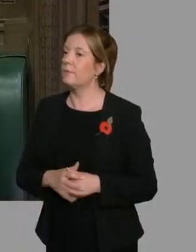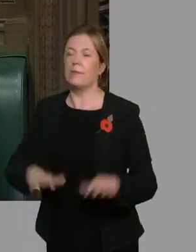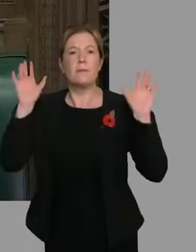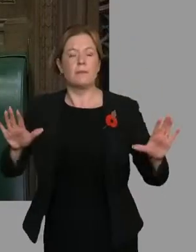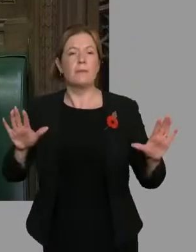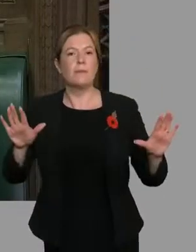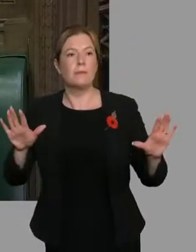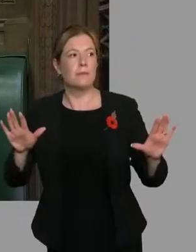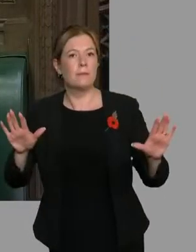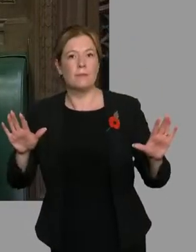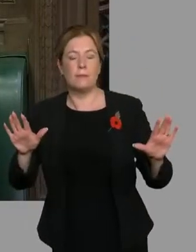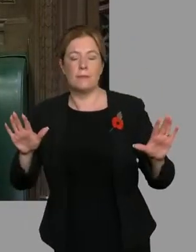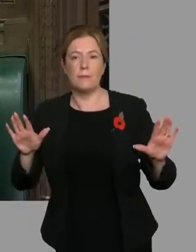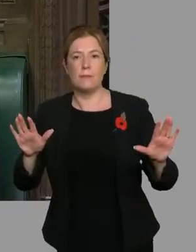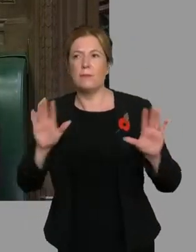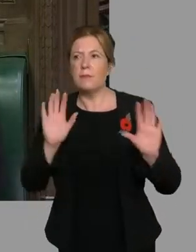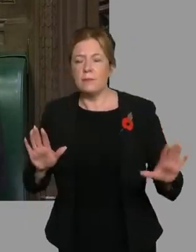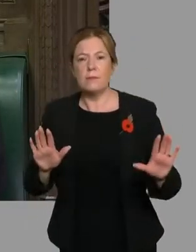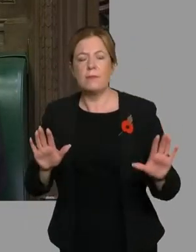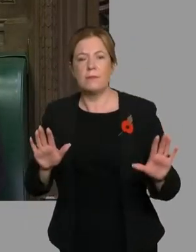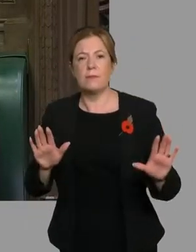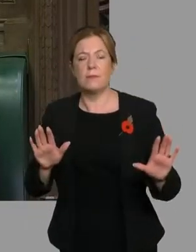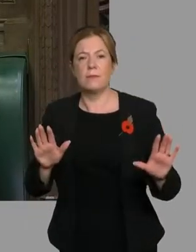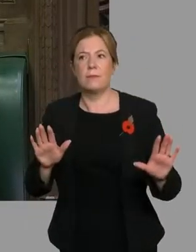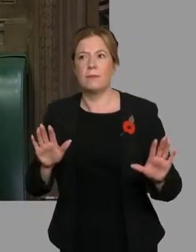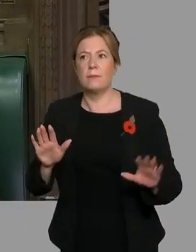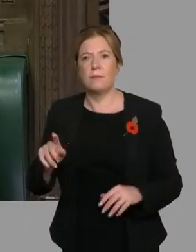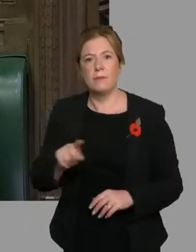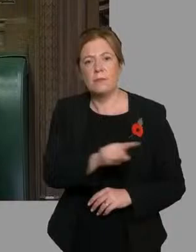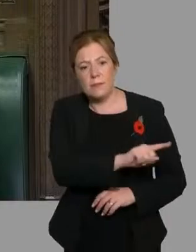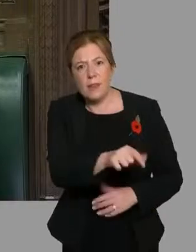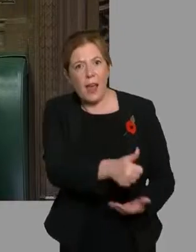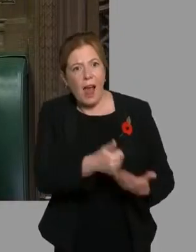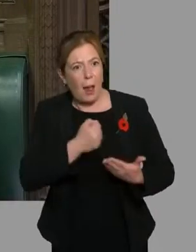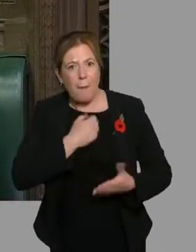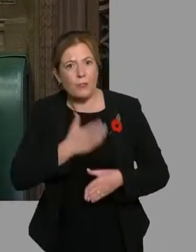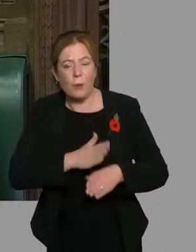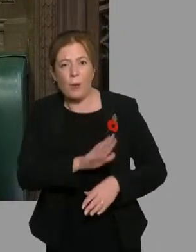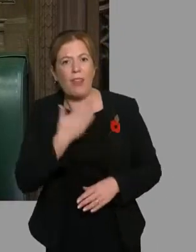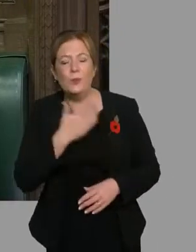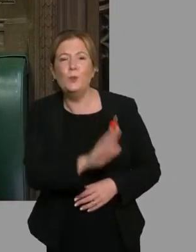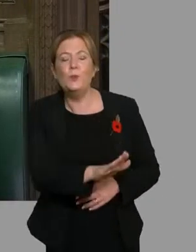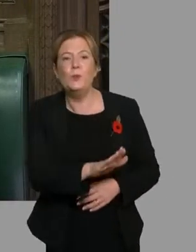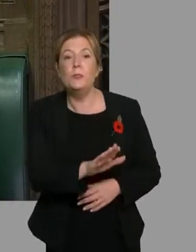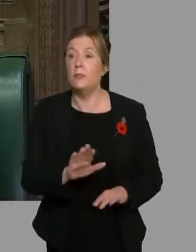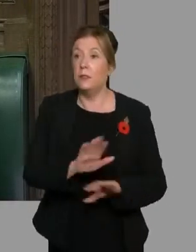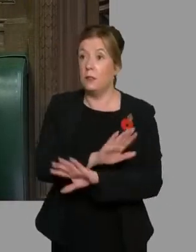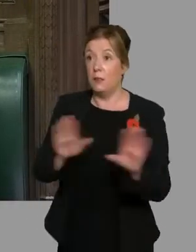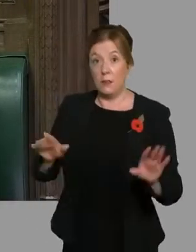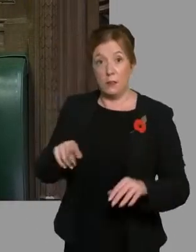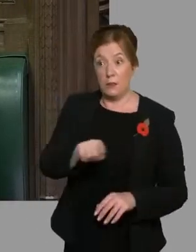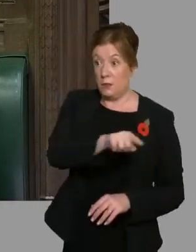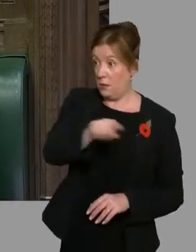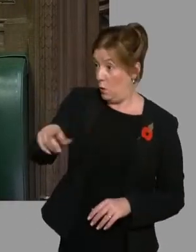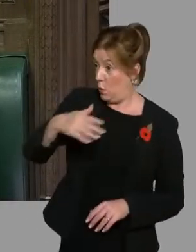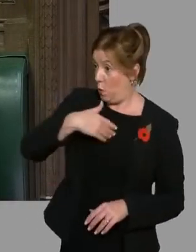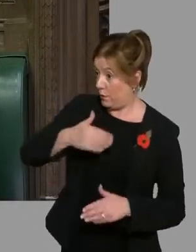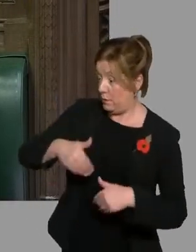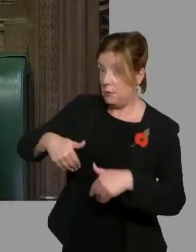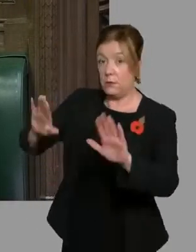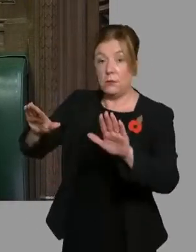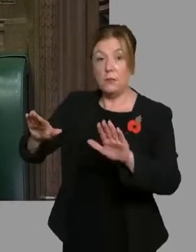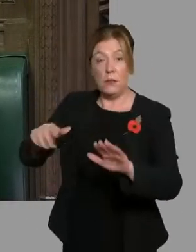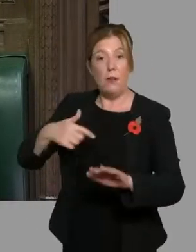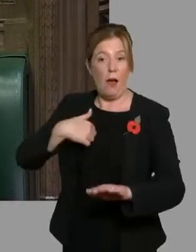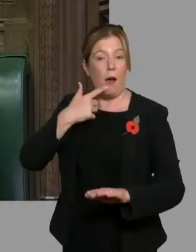I don't need any help. Can I just say, if somebody wants to leave, I'll be helping them do that. I'm going to hear the question,